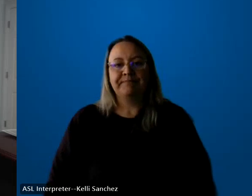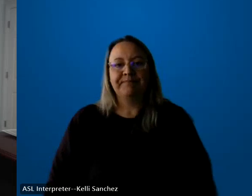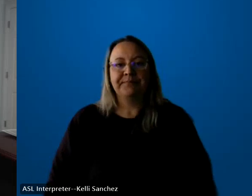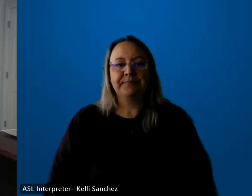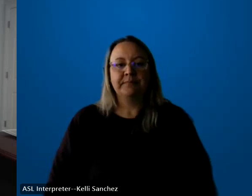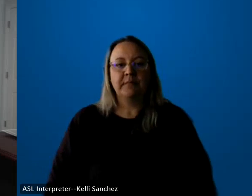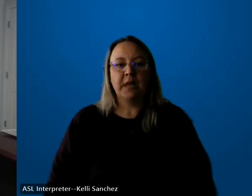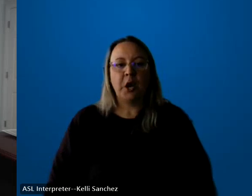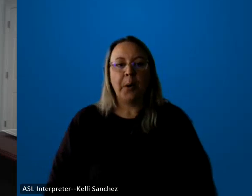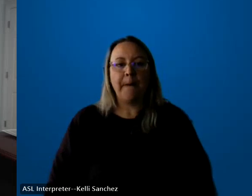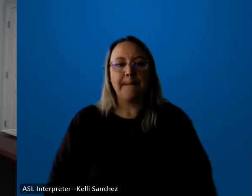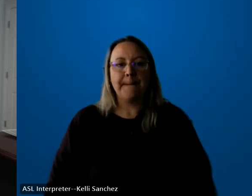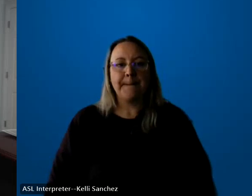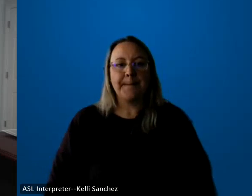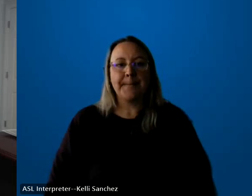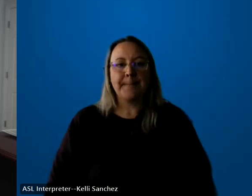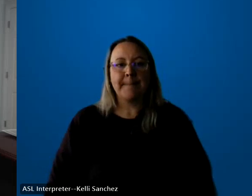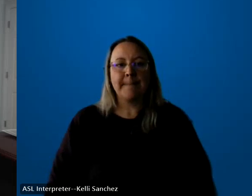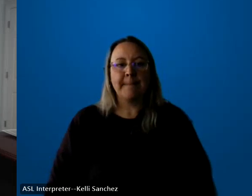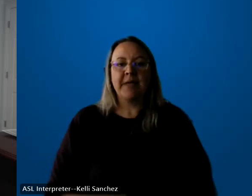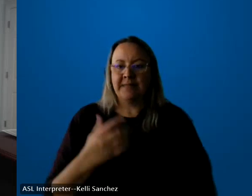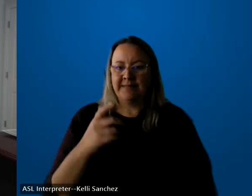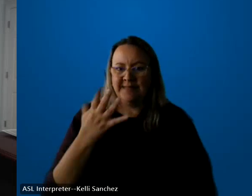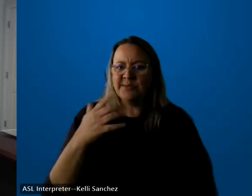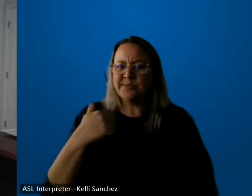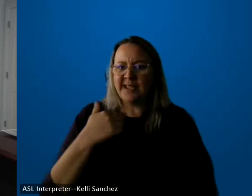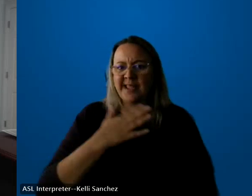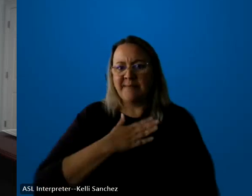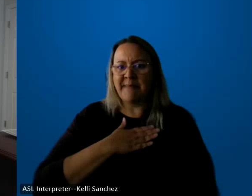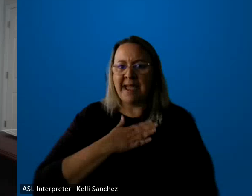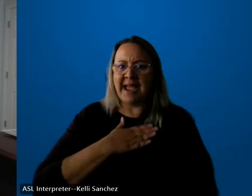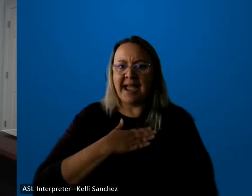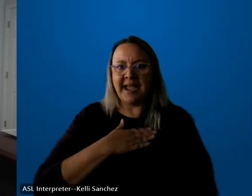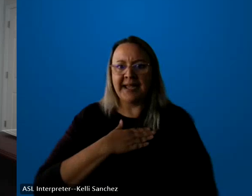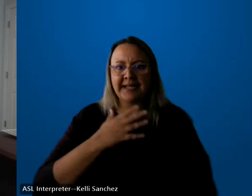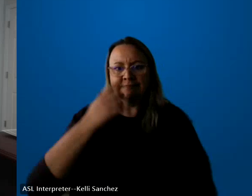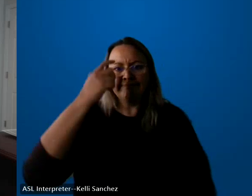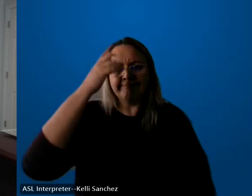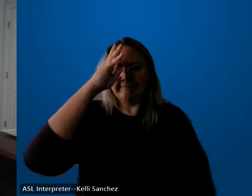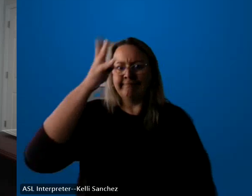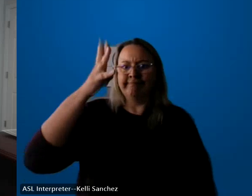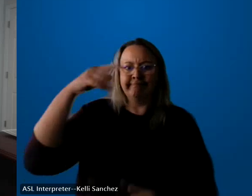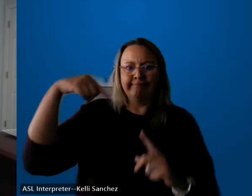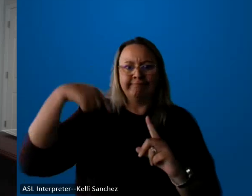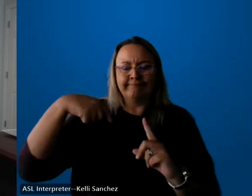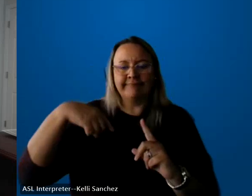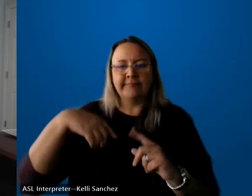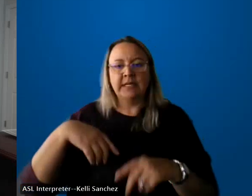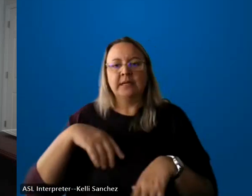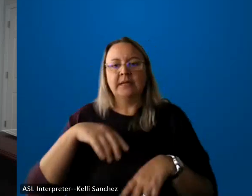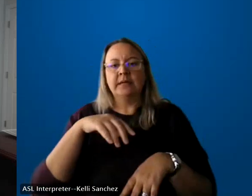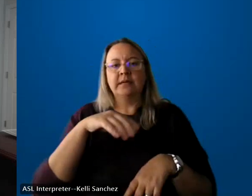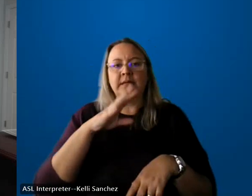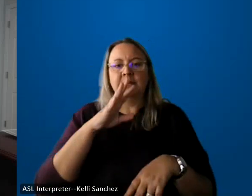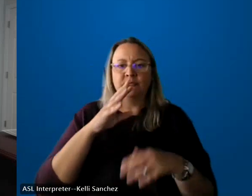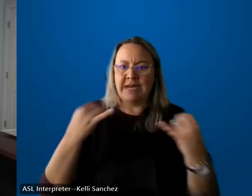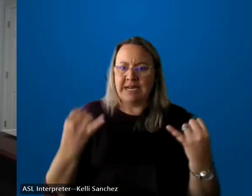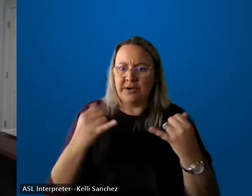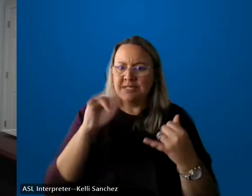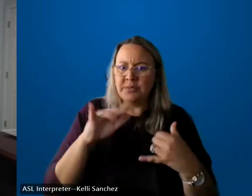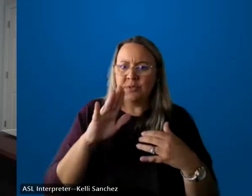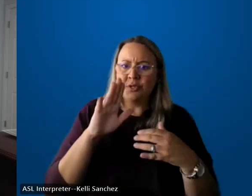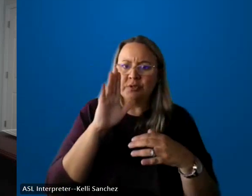This was kind of my brainchild. At Young People in Recovery here in Kentucky, we're working on parity laws and